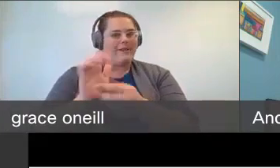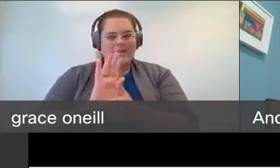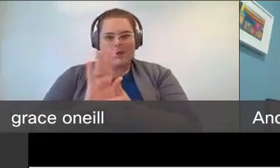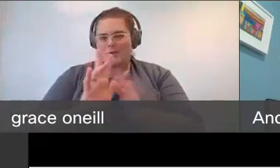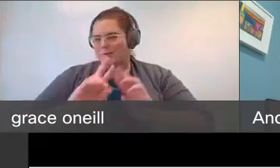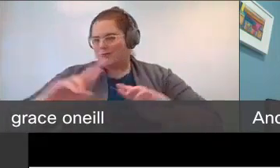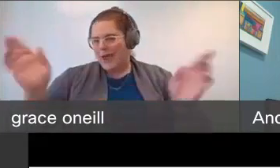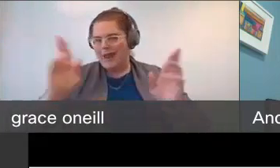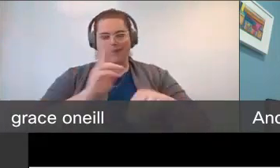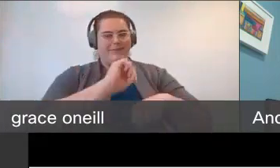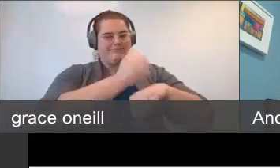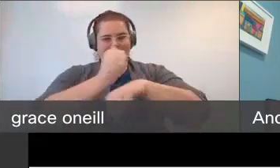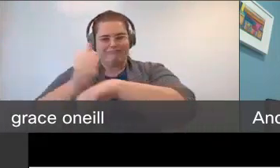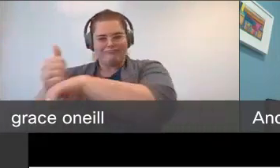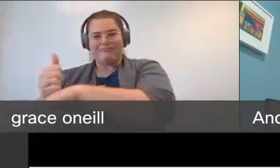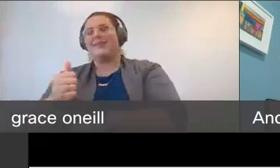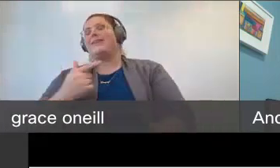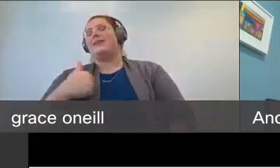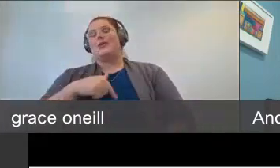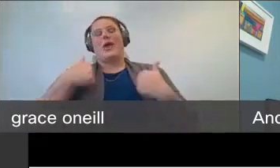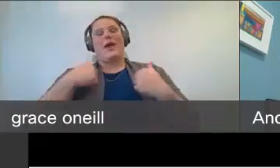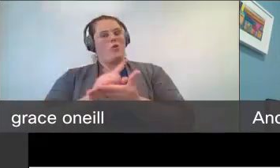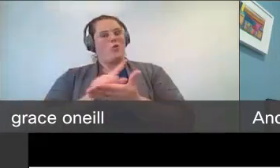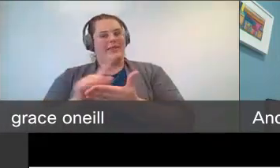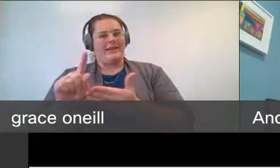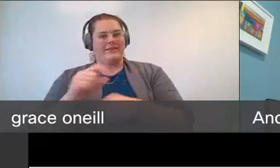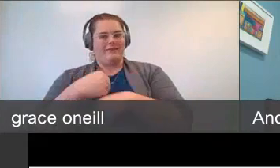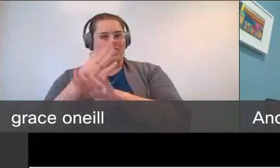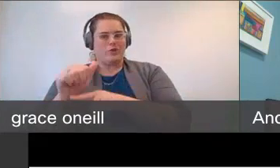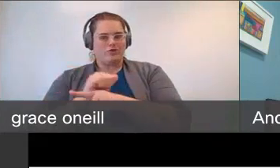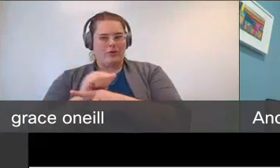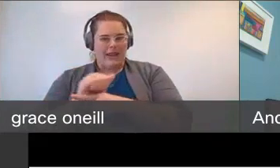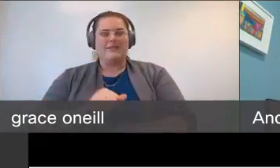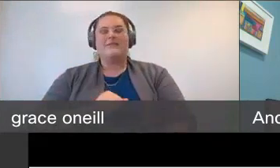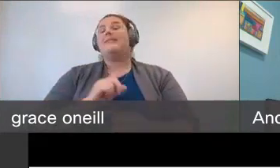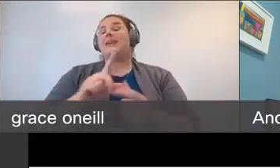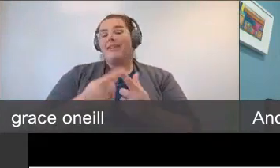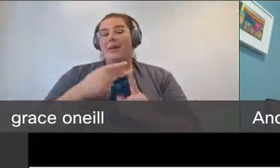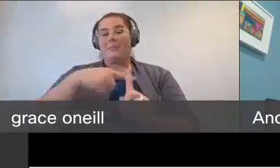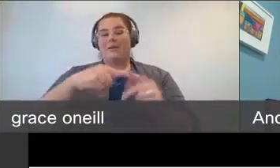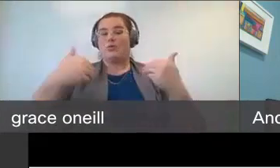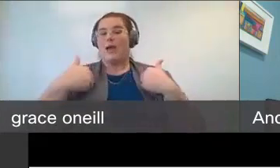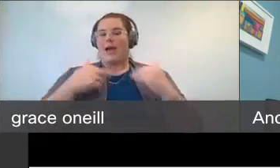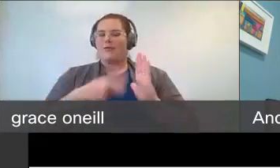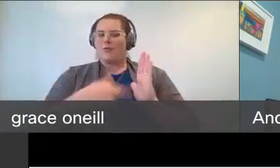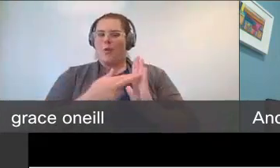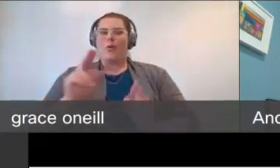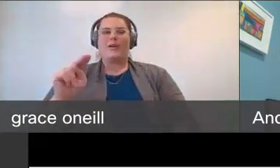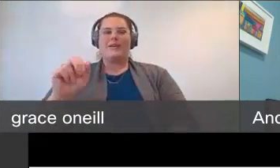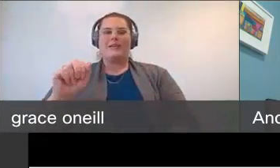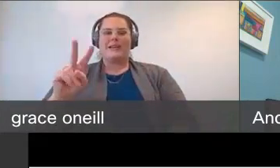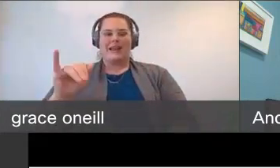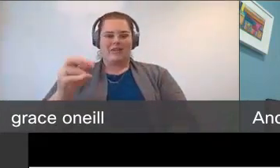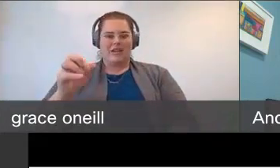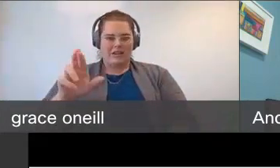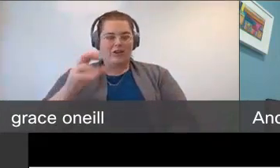virtual training for staff. And then we also employ navigators. And these are individuals that help walk you through the steps, just in case,